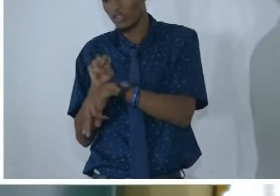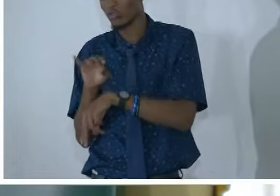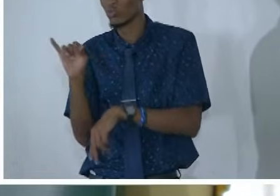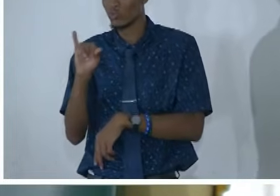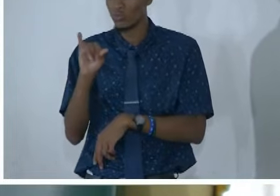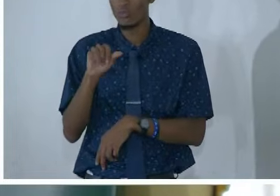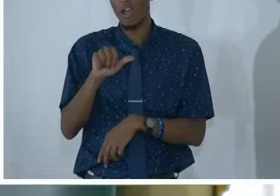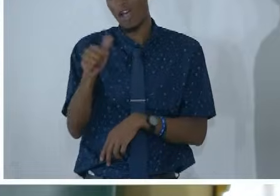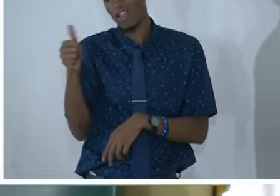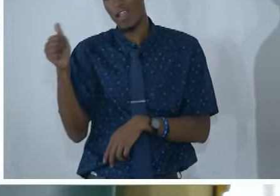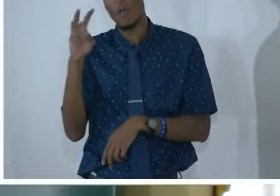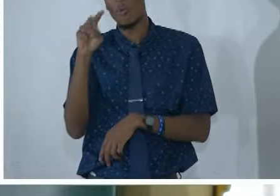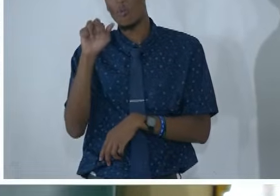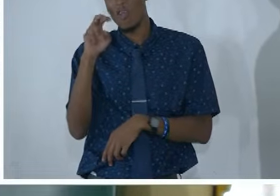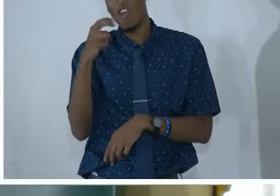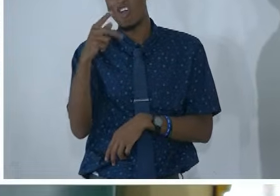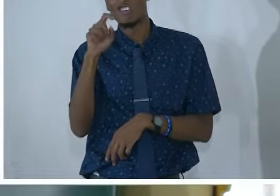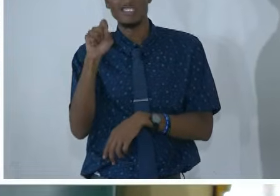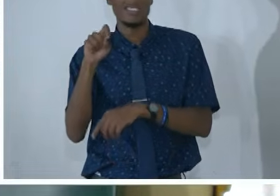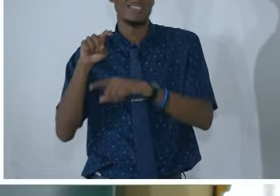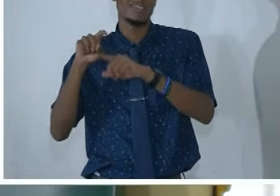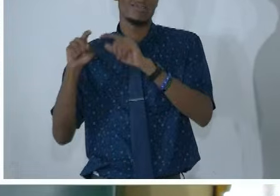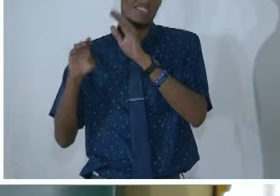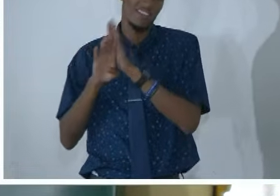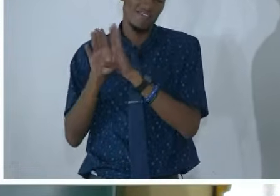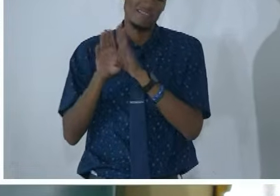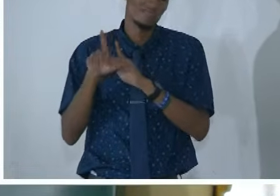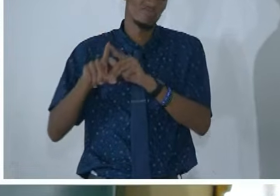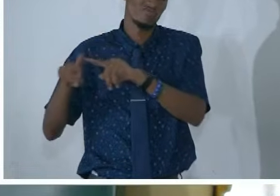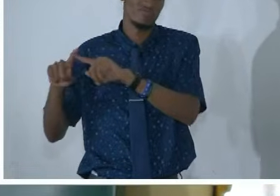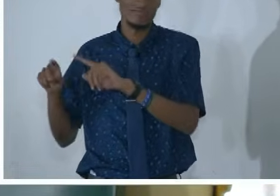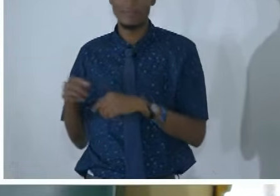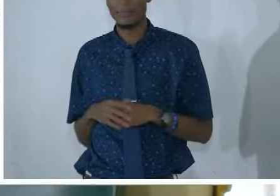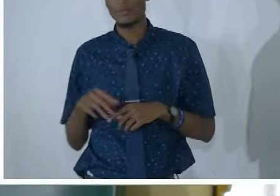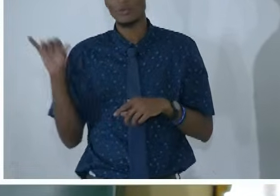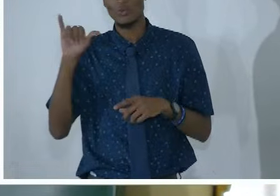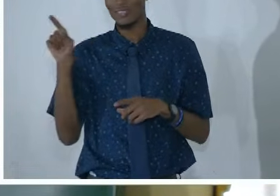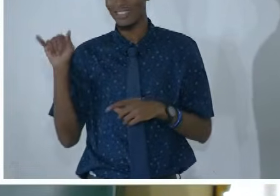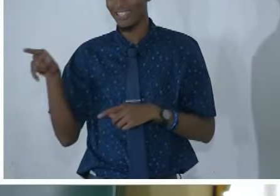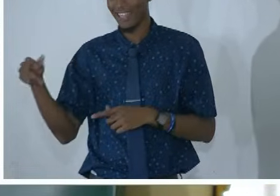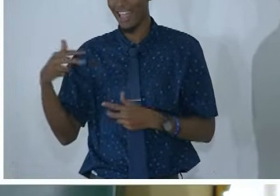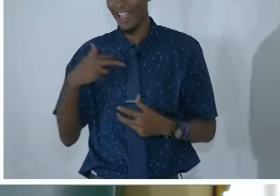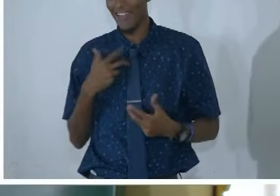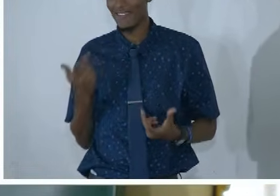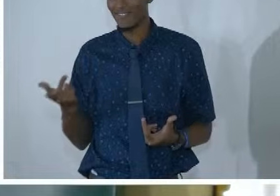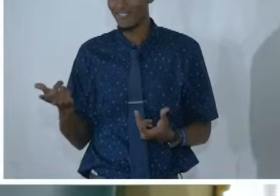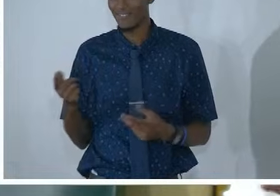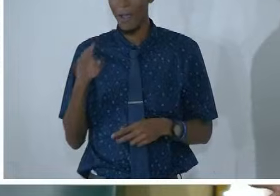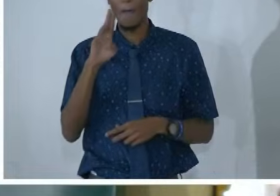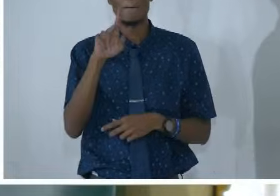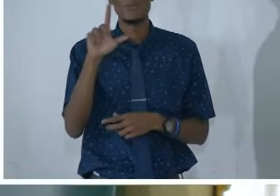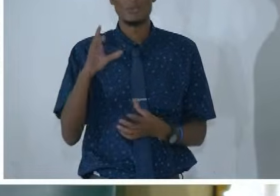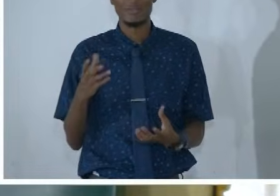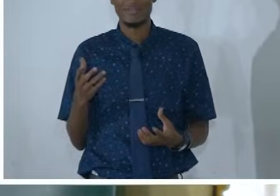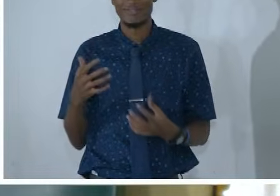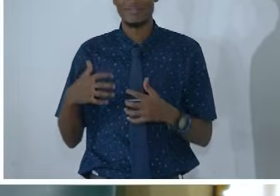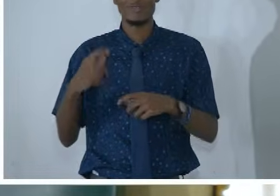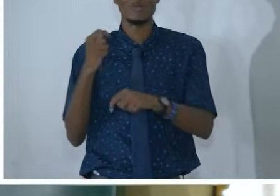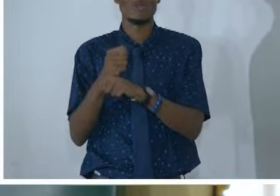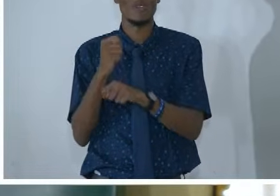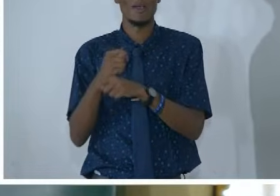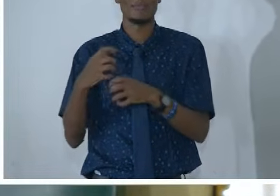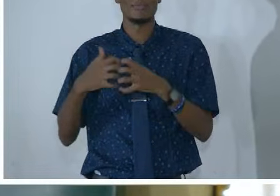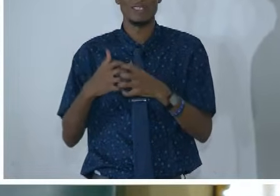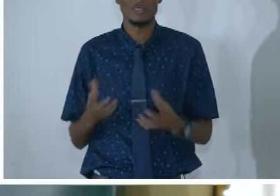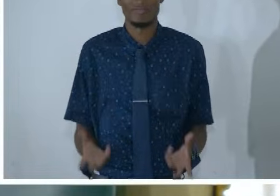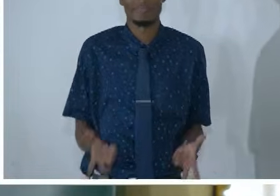and rare earths development. The bulldozers are for land reclamation, and it's in keeping with what the member from